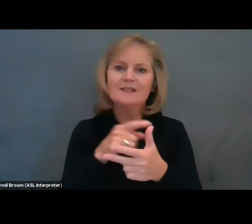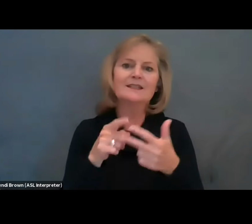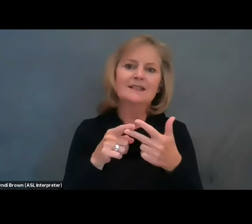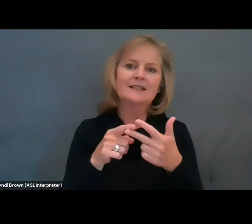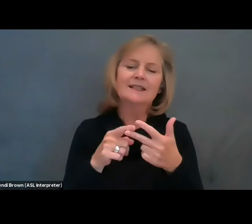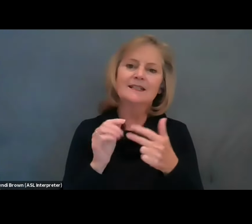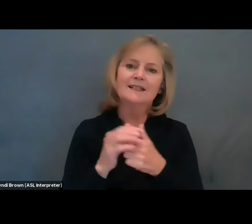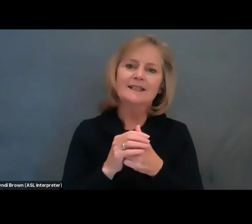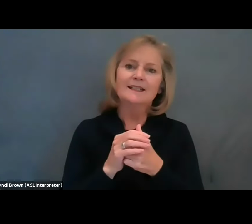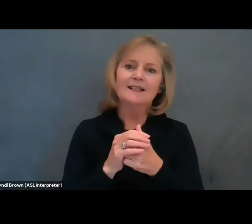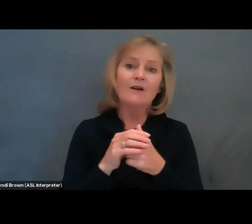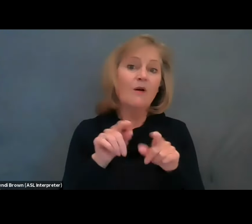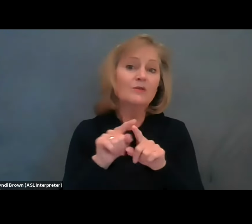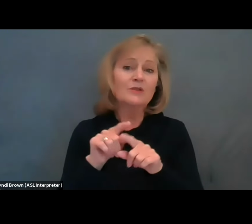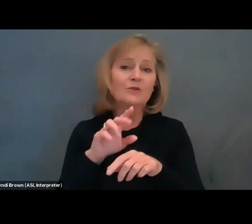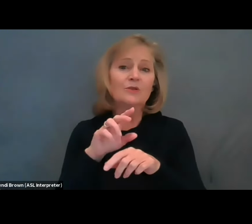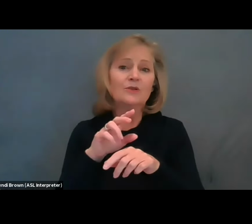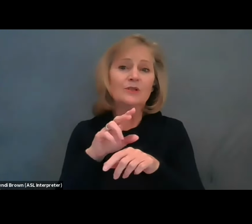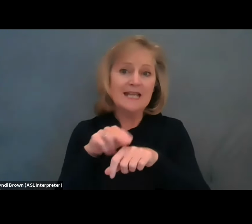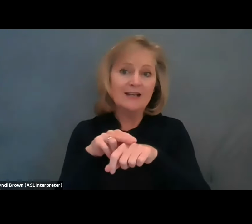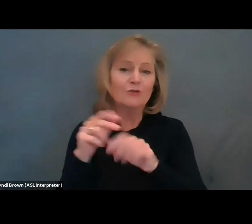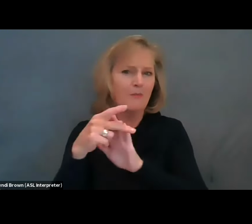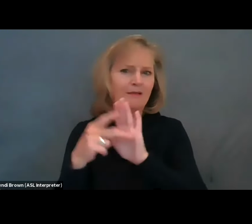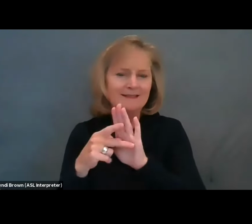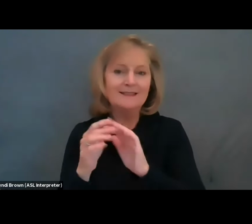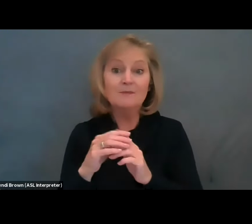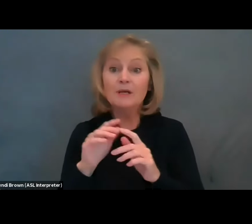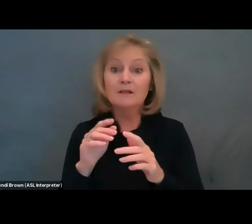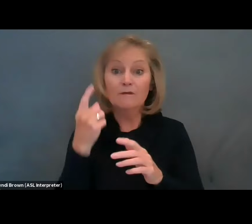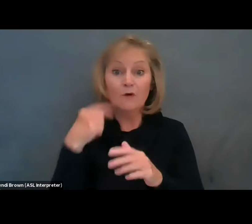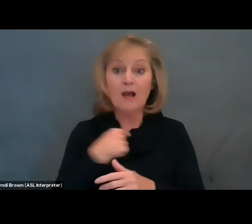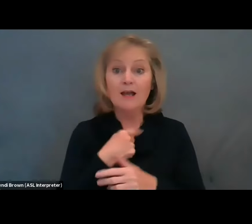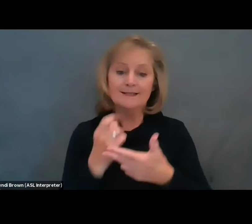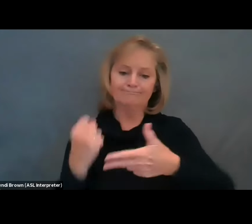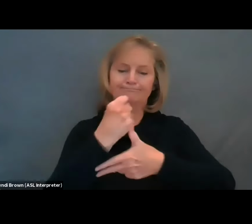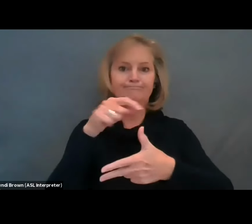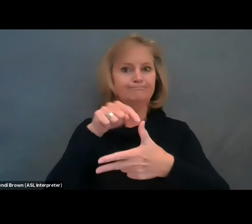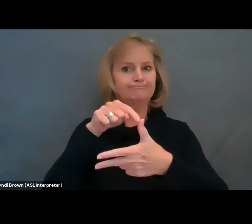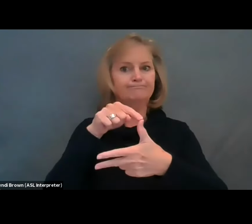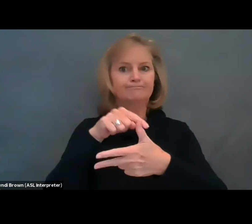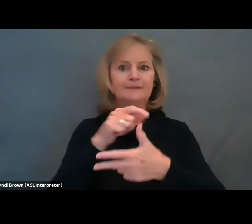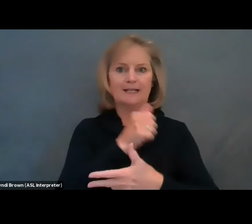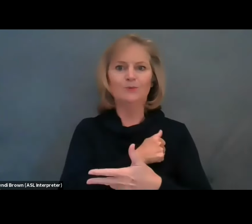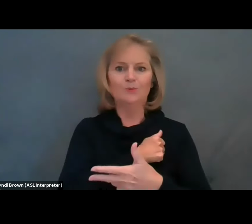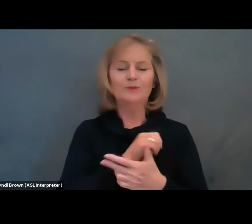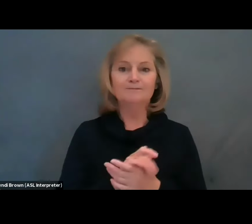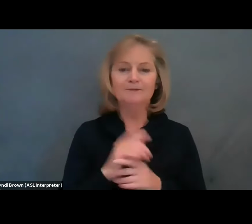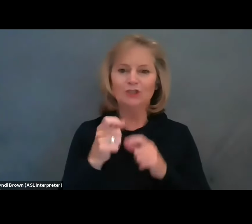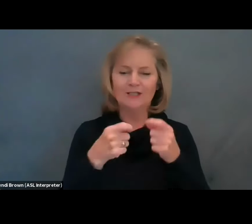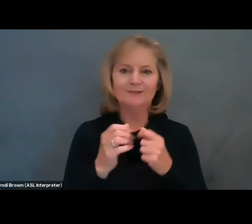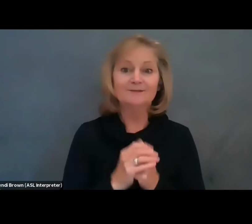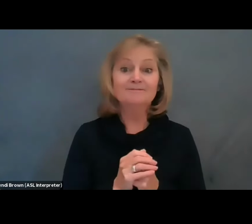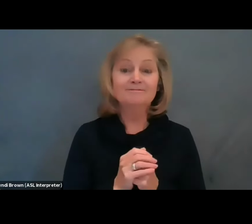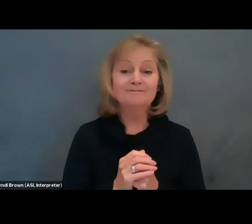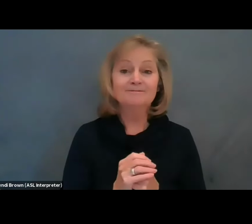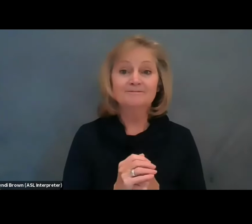supporting also at national level in terms of policies. But for us, that's the number one in terms of attitude change.